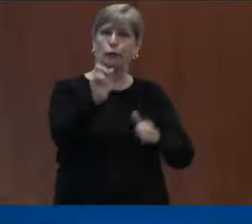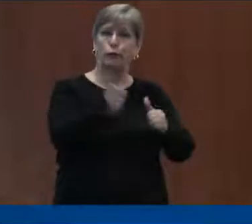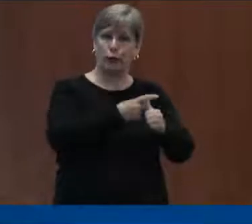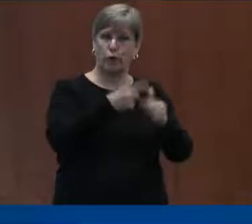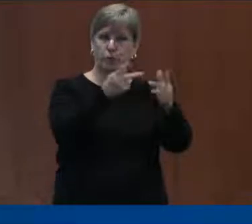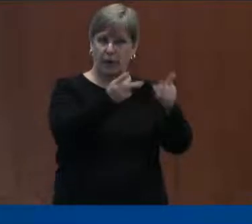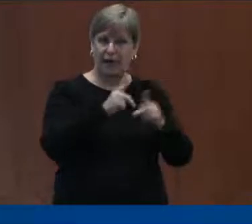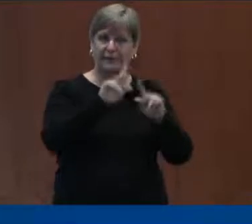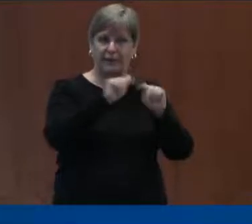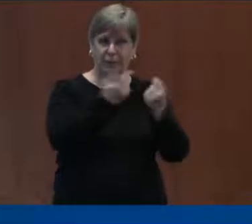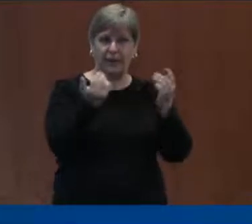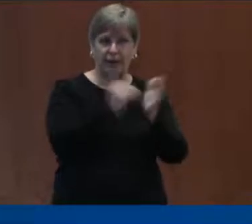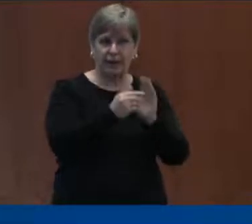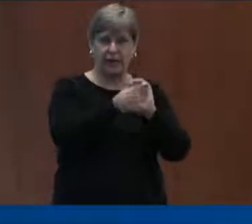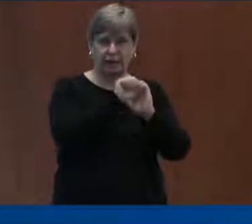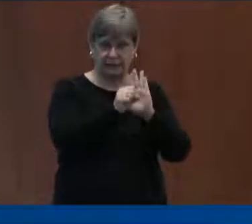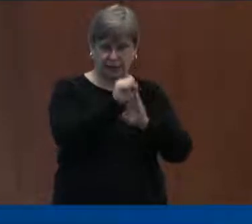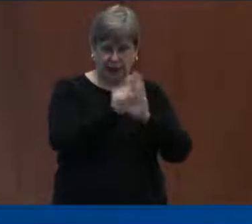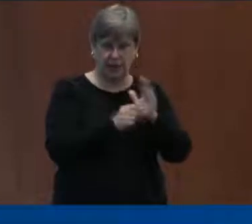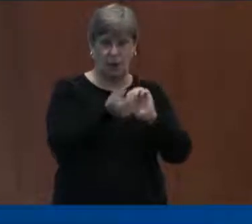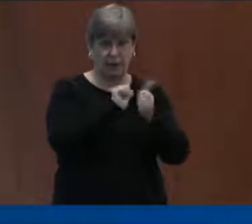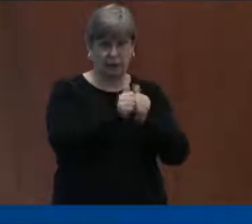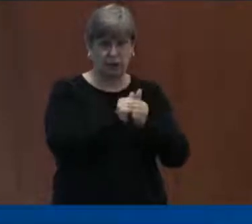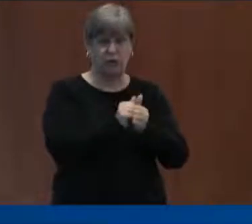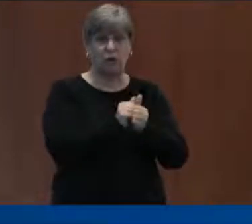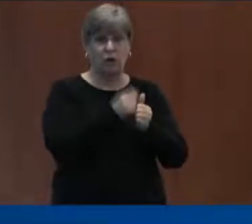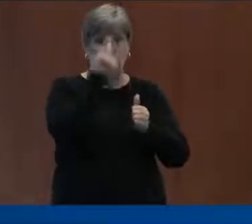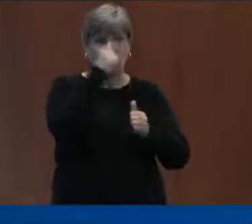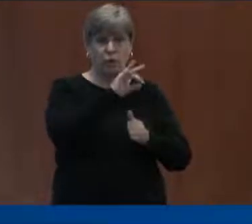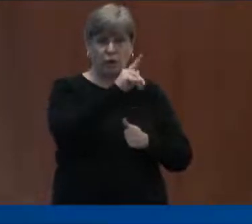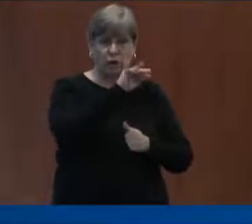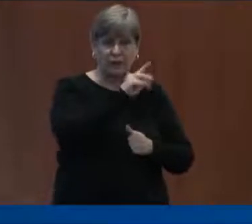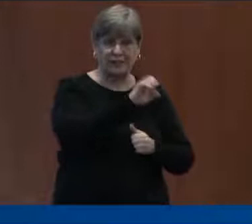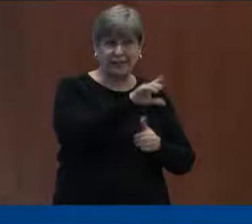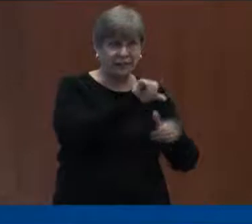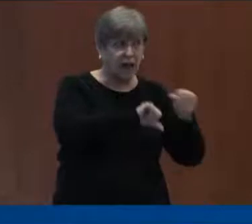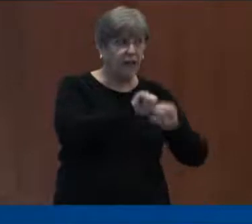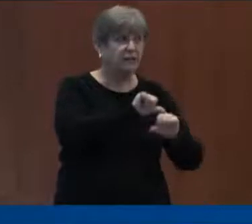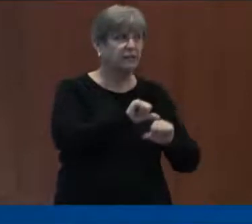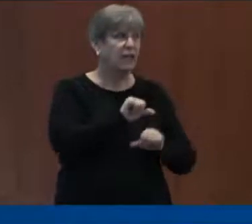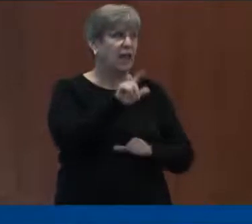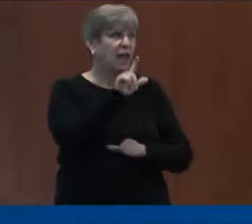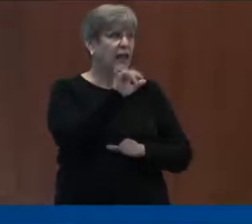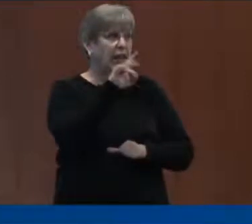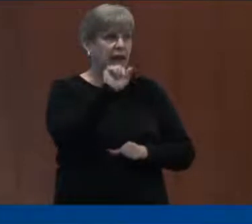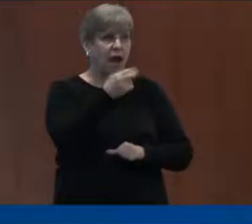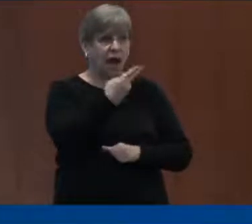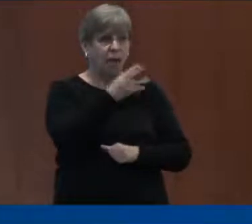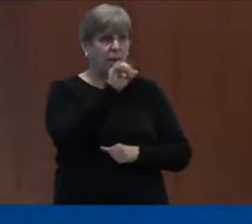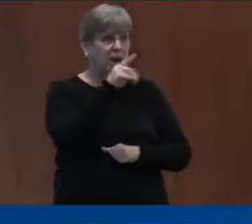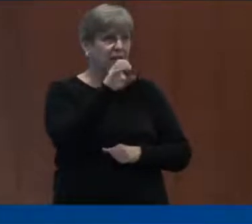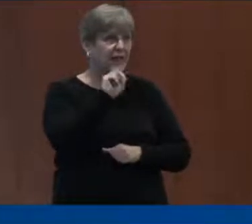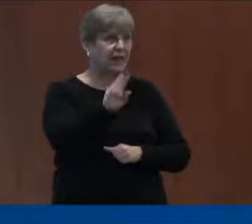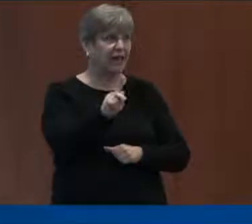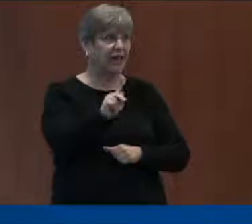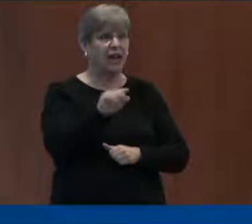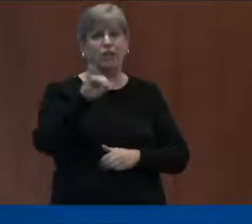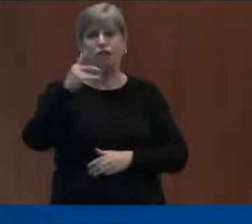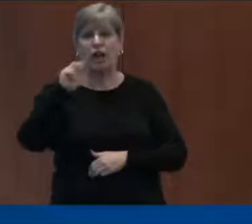first-place teams again in the state competition. For forensic science, Leah Bosnick and Jenna